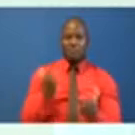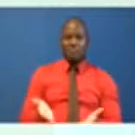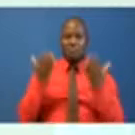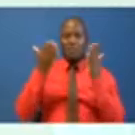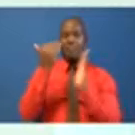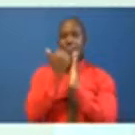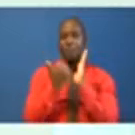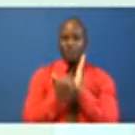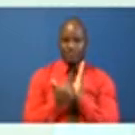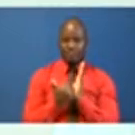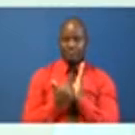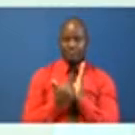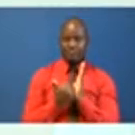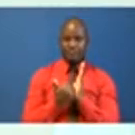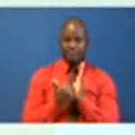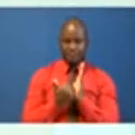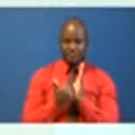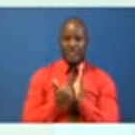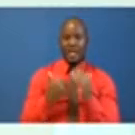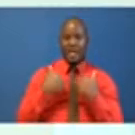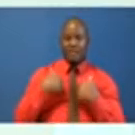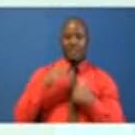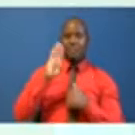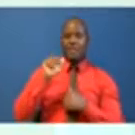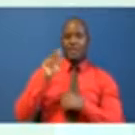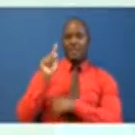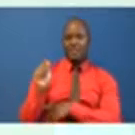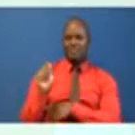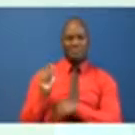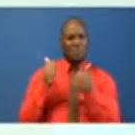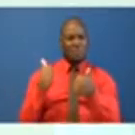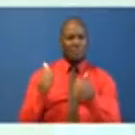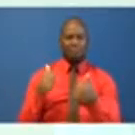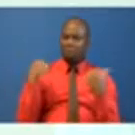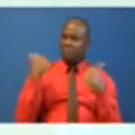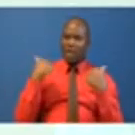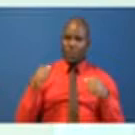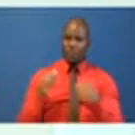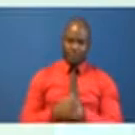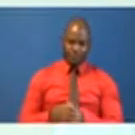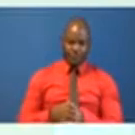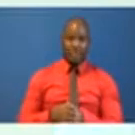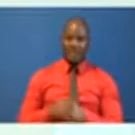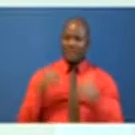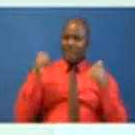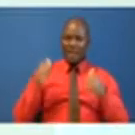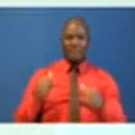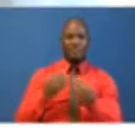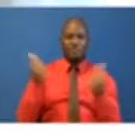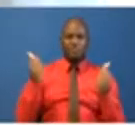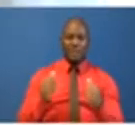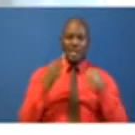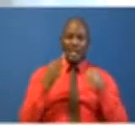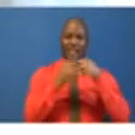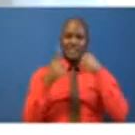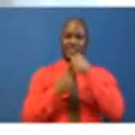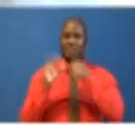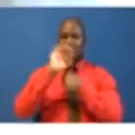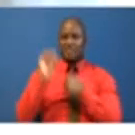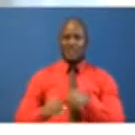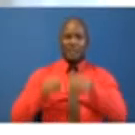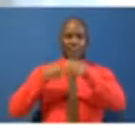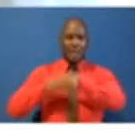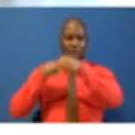programs um plans to have brt ztc for you not yet he's not yet uru that's 86 percent in my